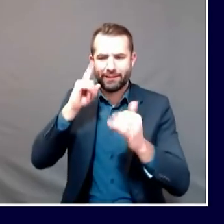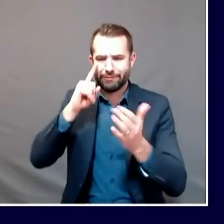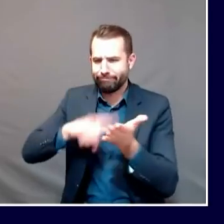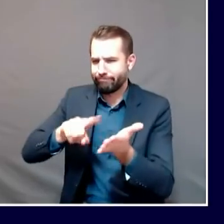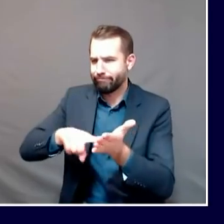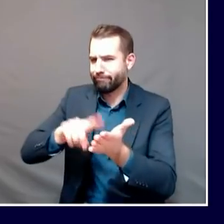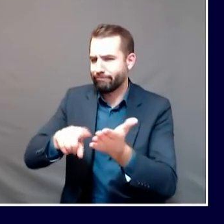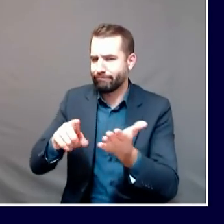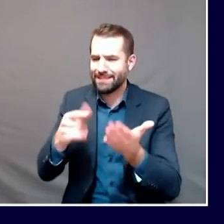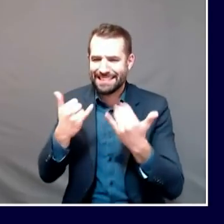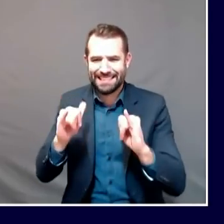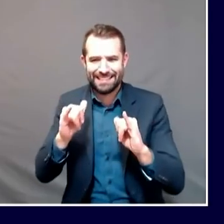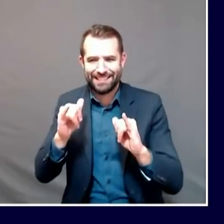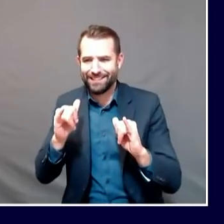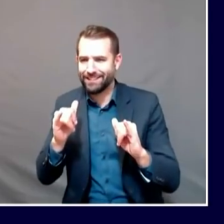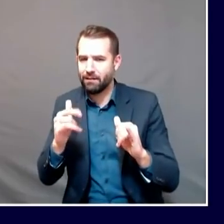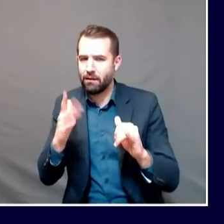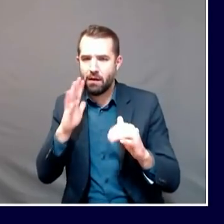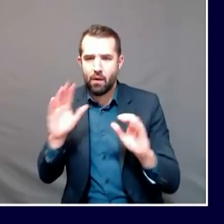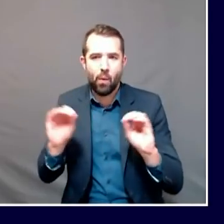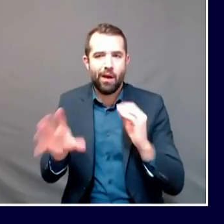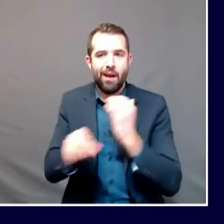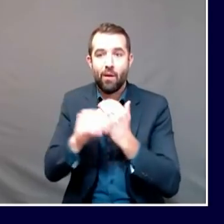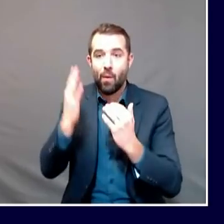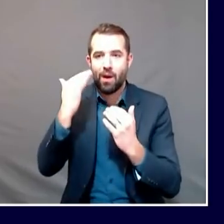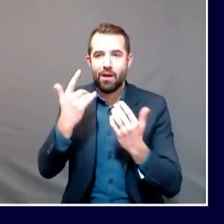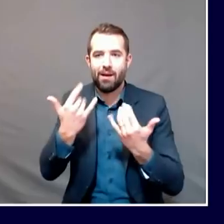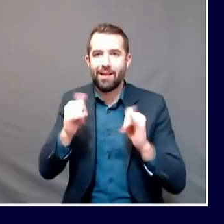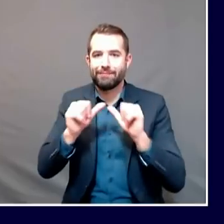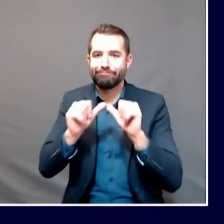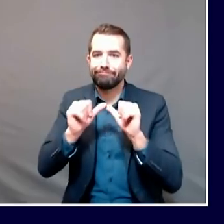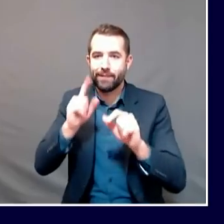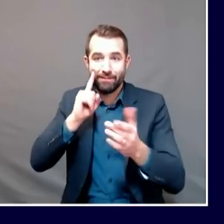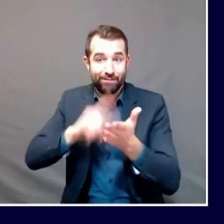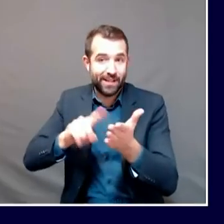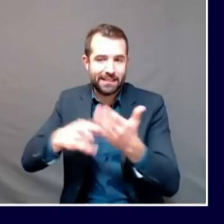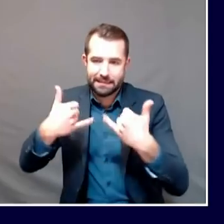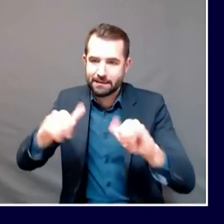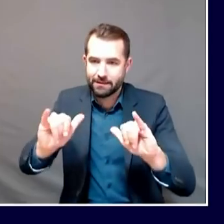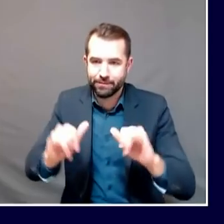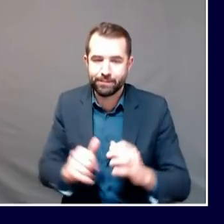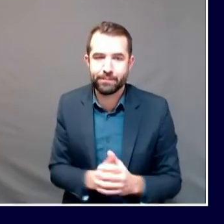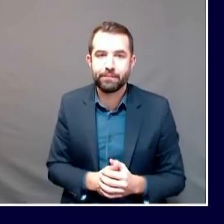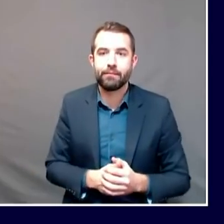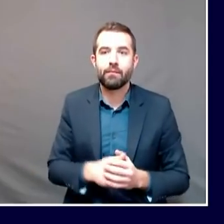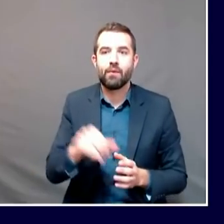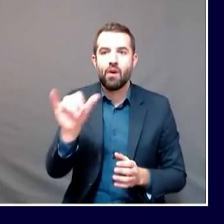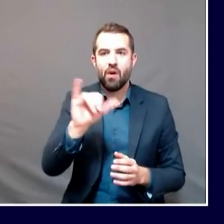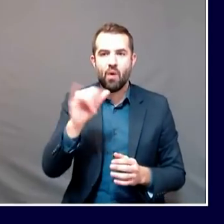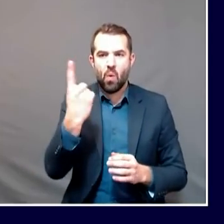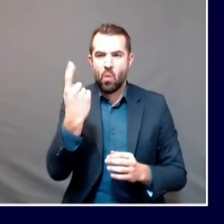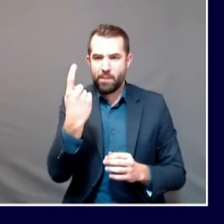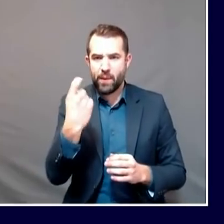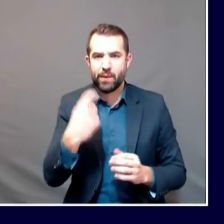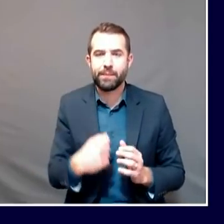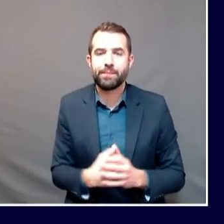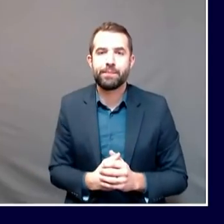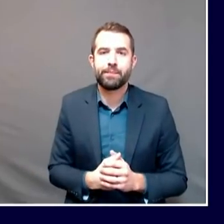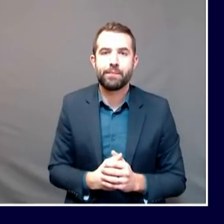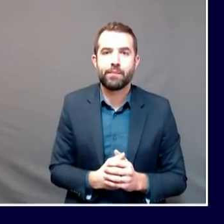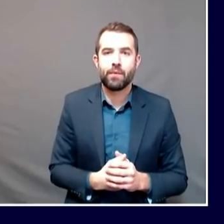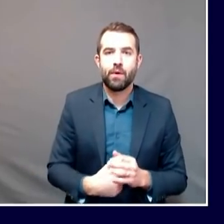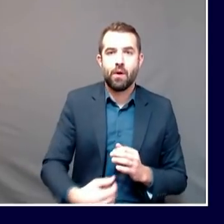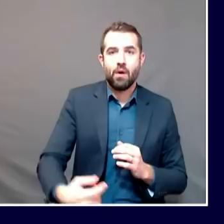is ongoing. Okay, and I also saw a report that the White House Coronavirus Task Force had designated